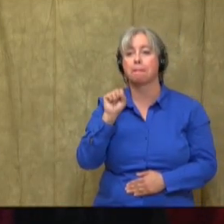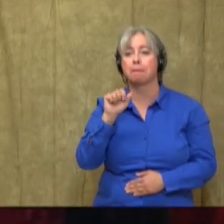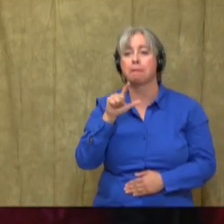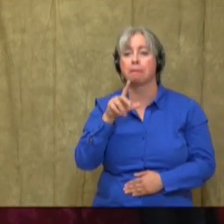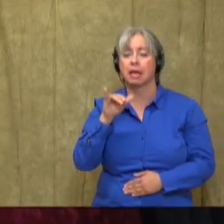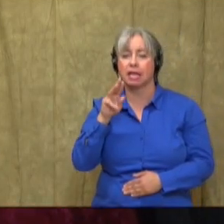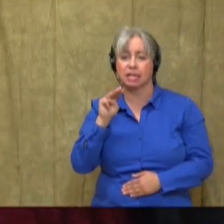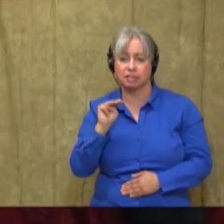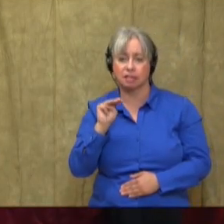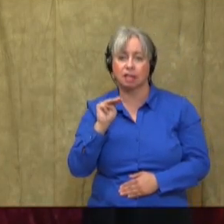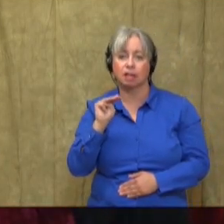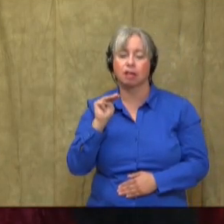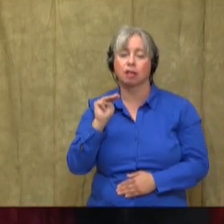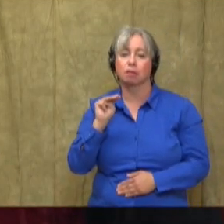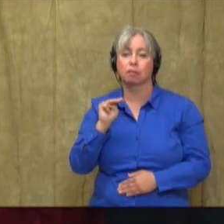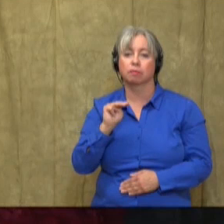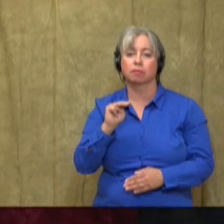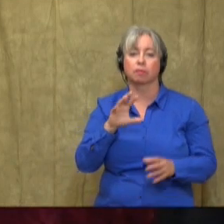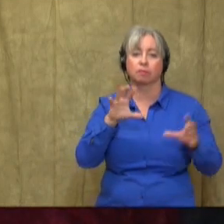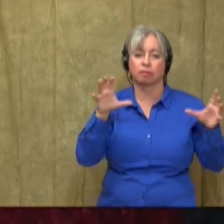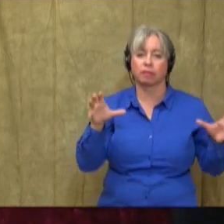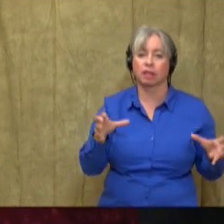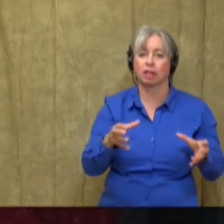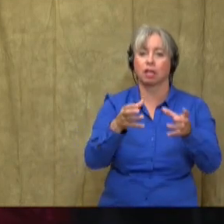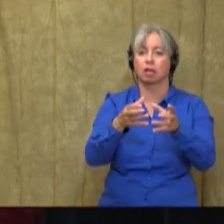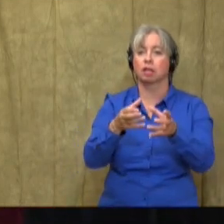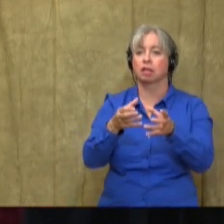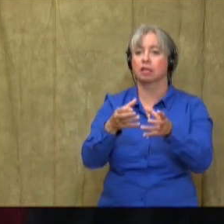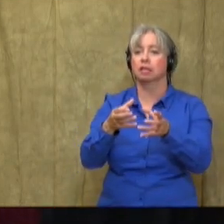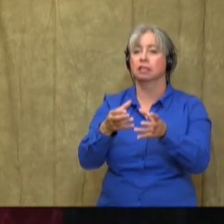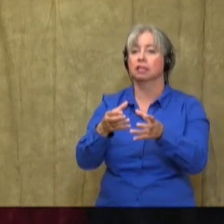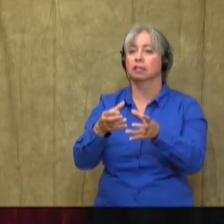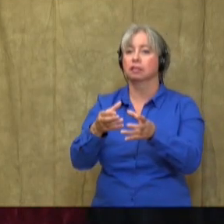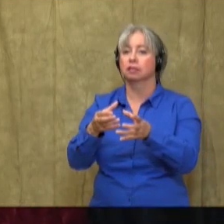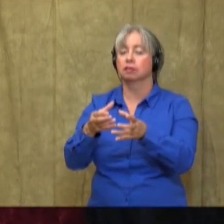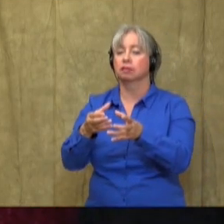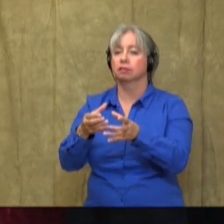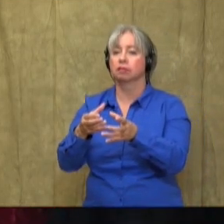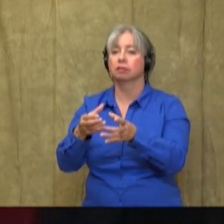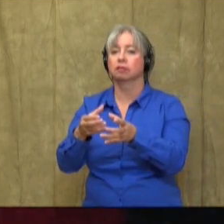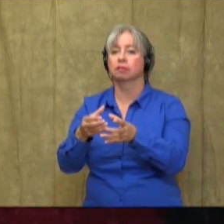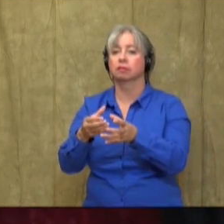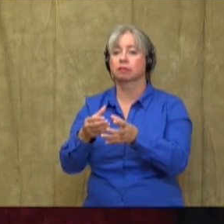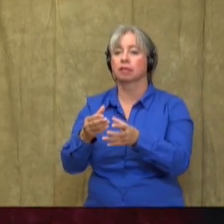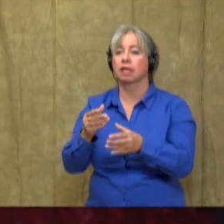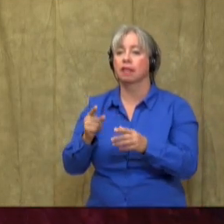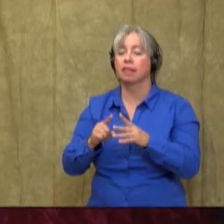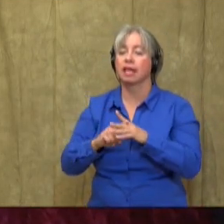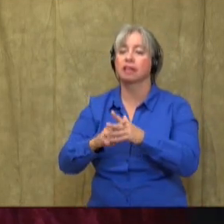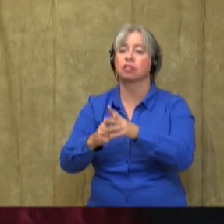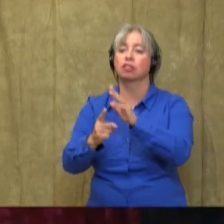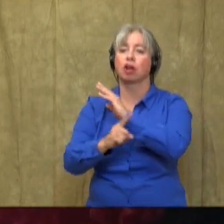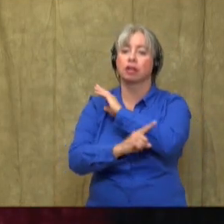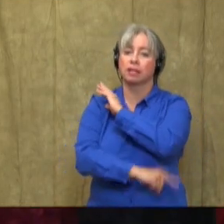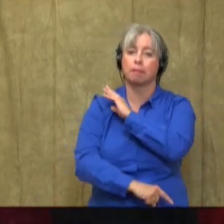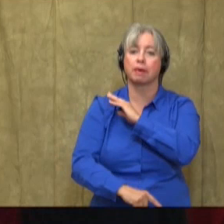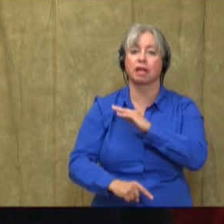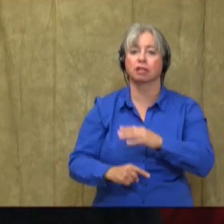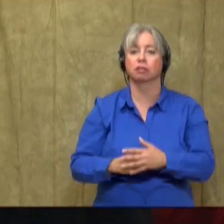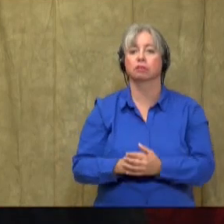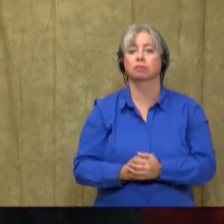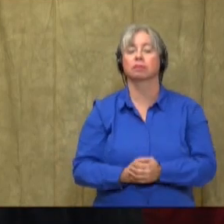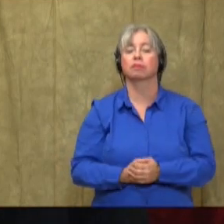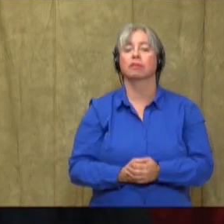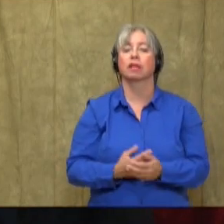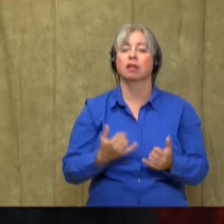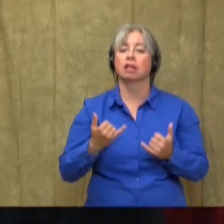to be a heretic. Well, those heretics started being punished. This was called the Inquisition. There were inquisitions all